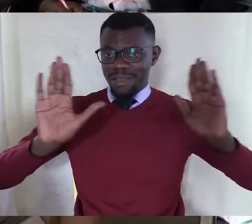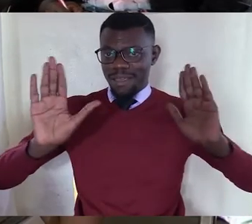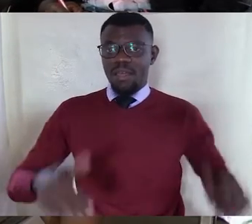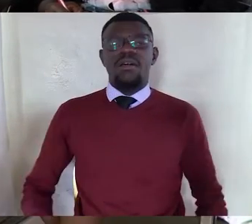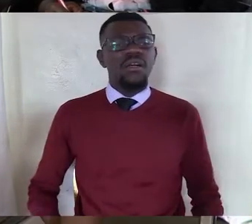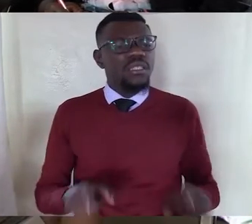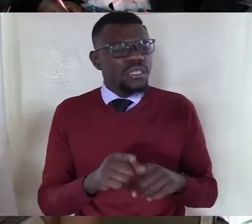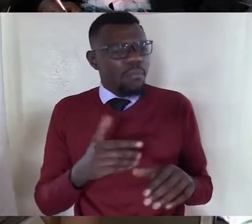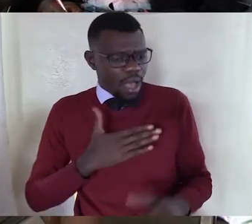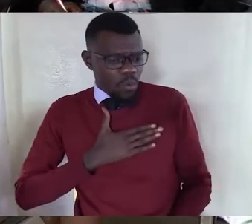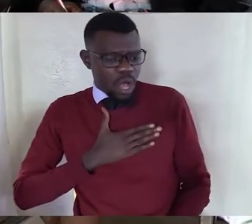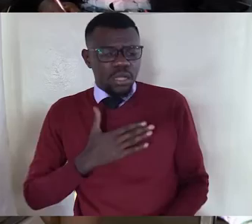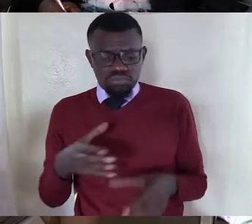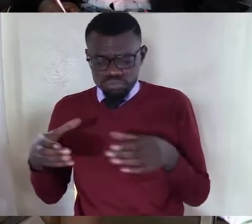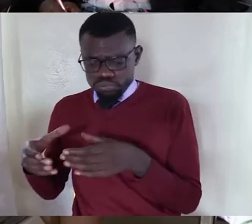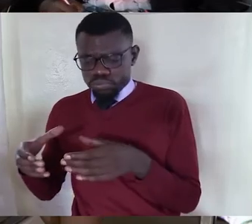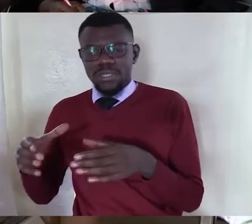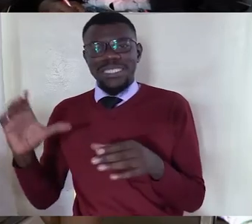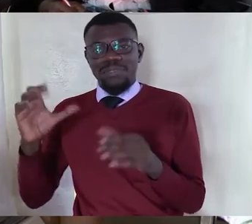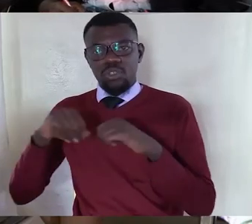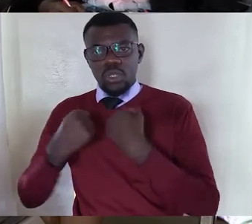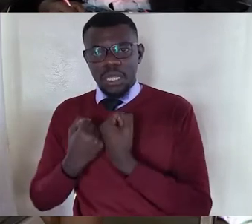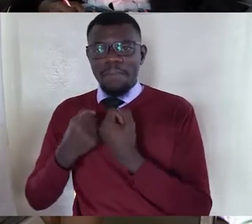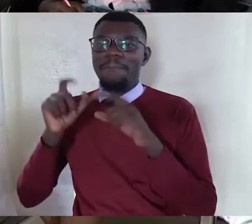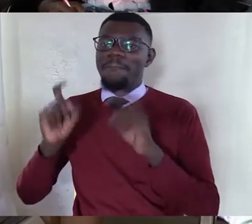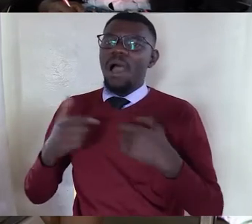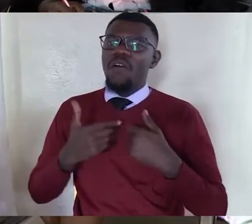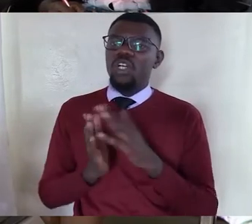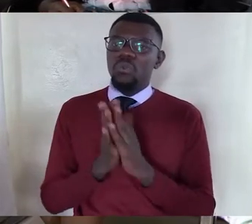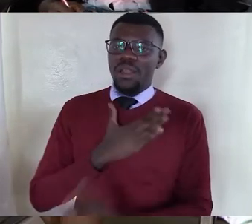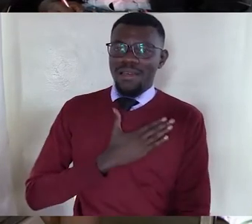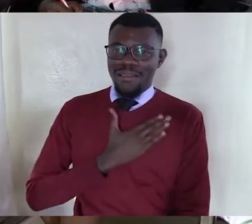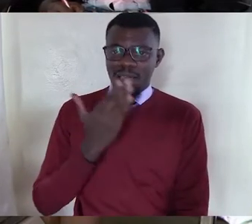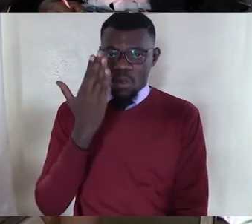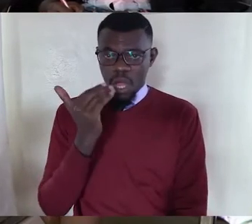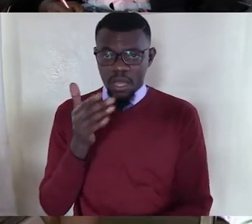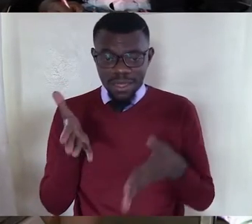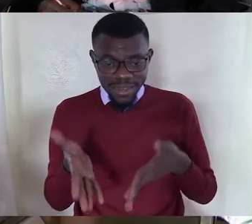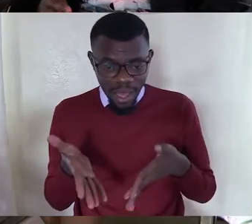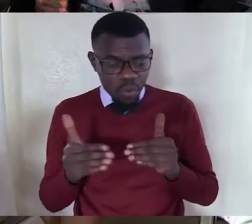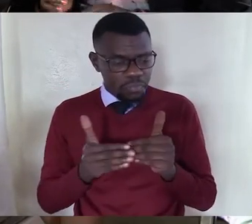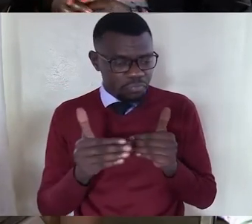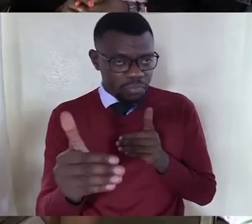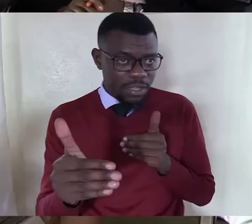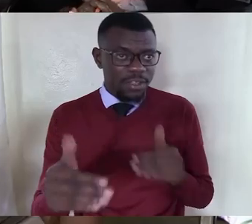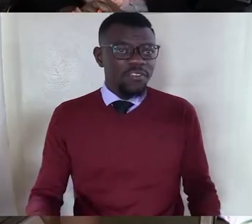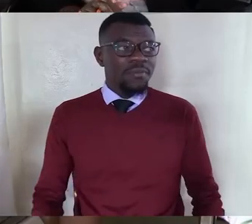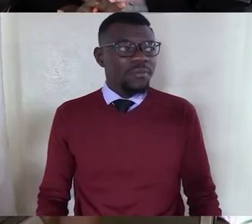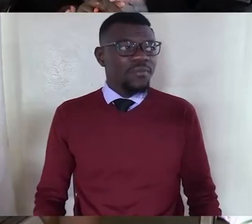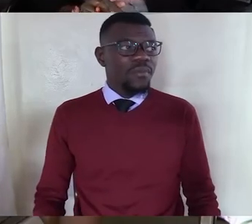the refusal of this government to implement the bare minimum constitutional imperatives on women's representation.